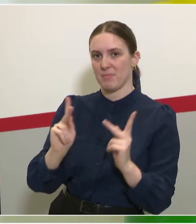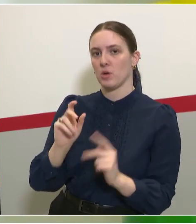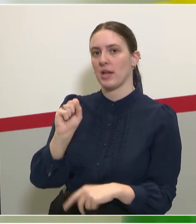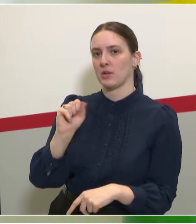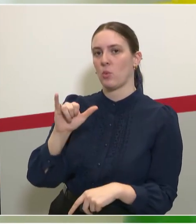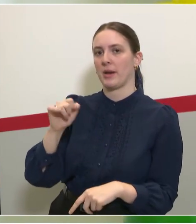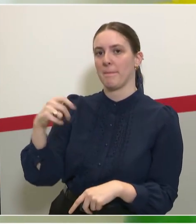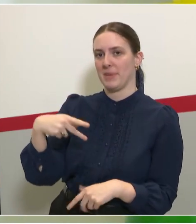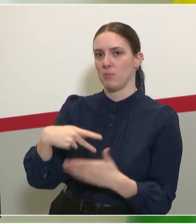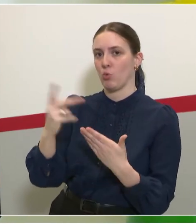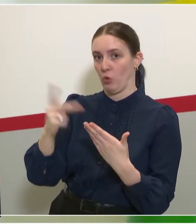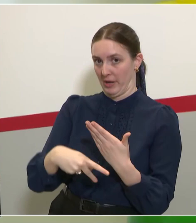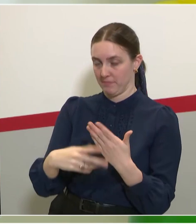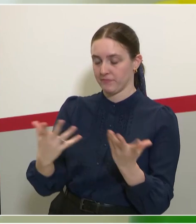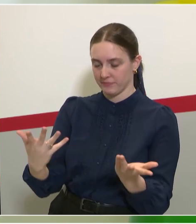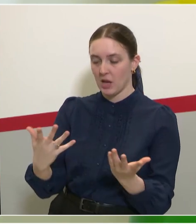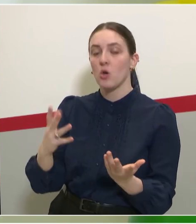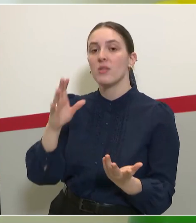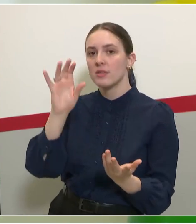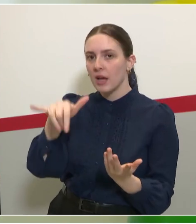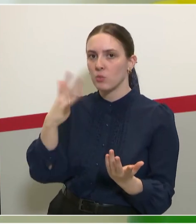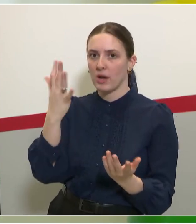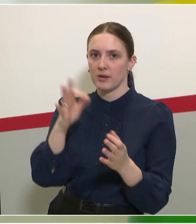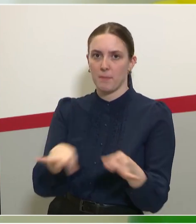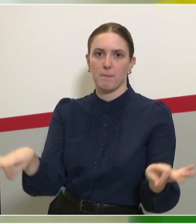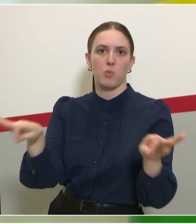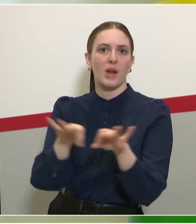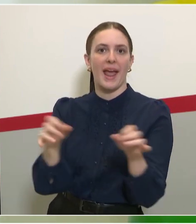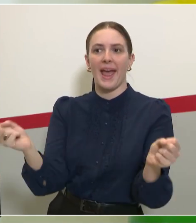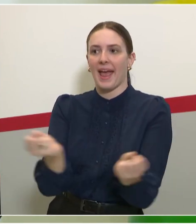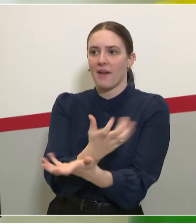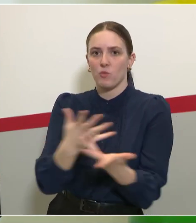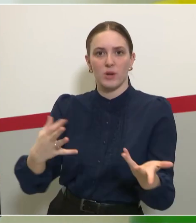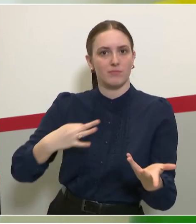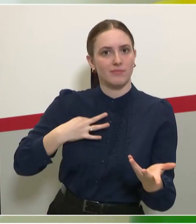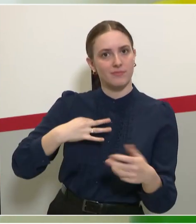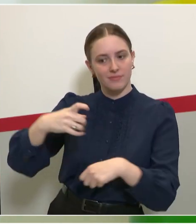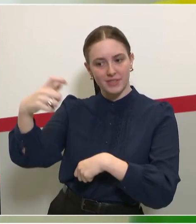so that's why it's important that everyone submits their application on